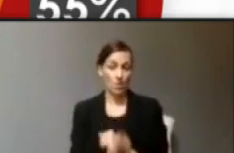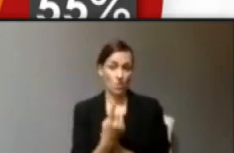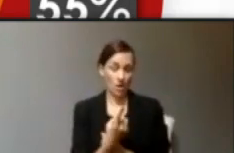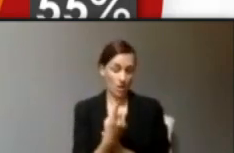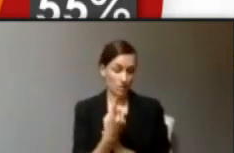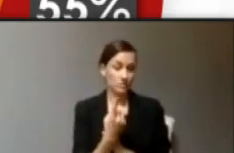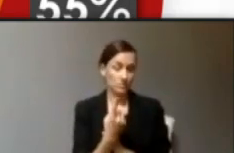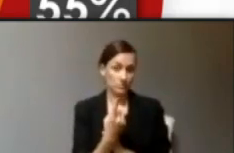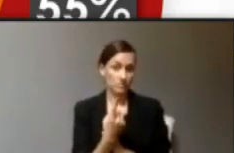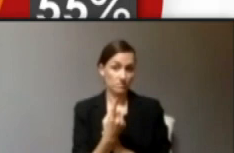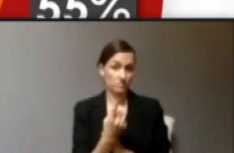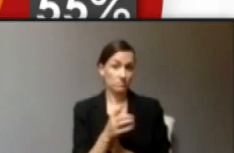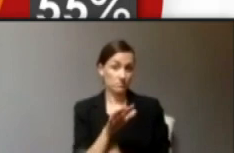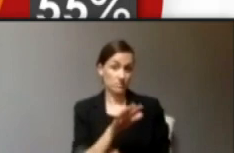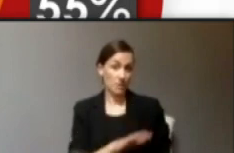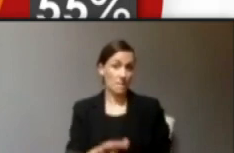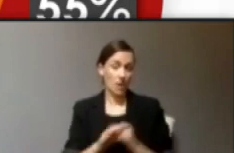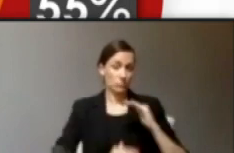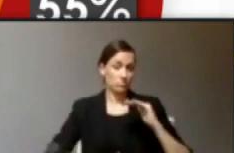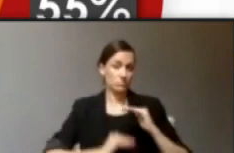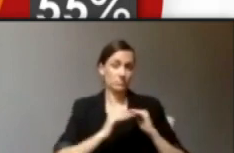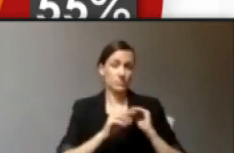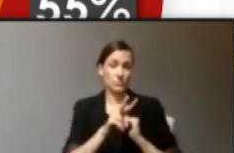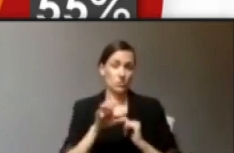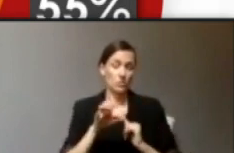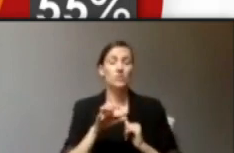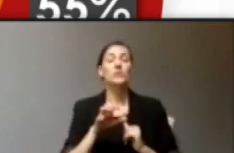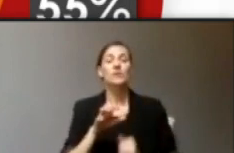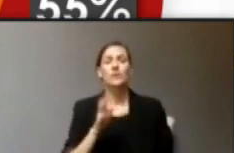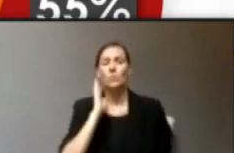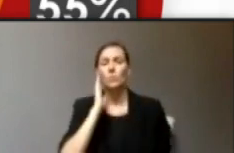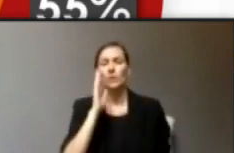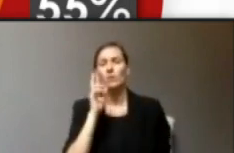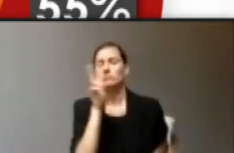capped at 200. And we'll